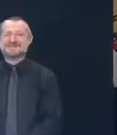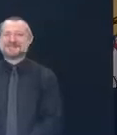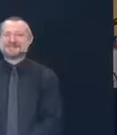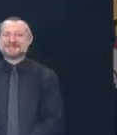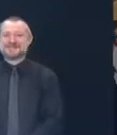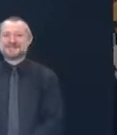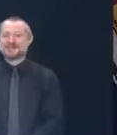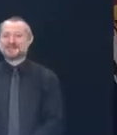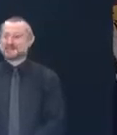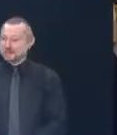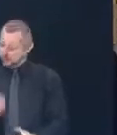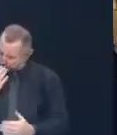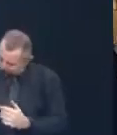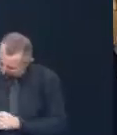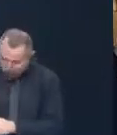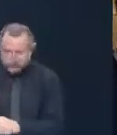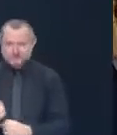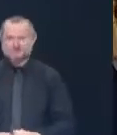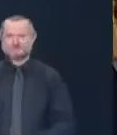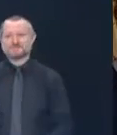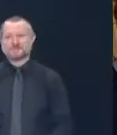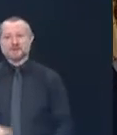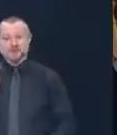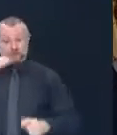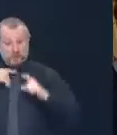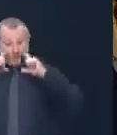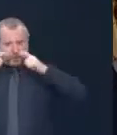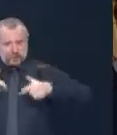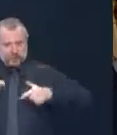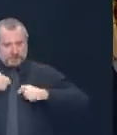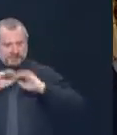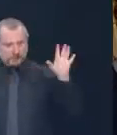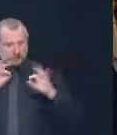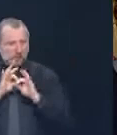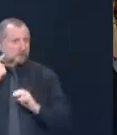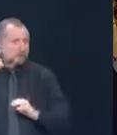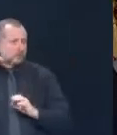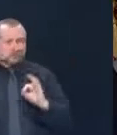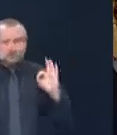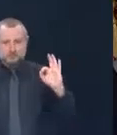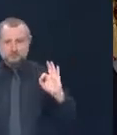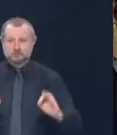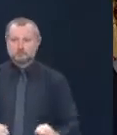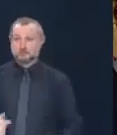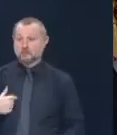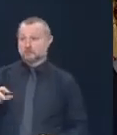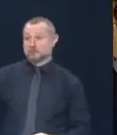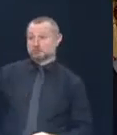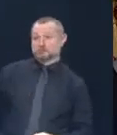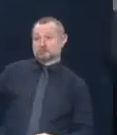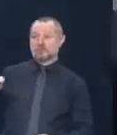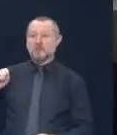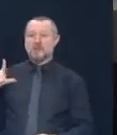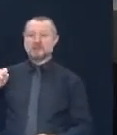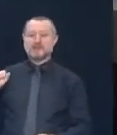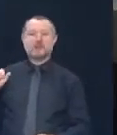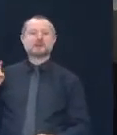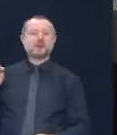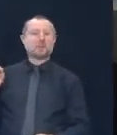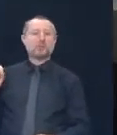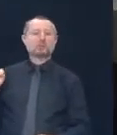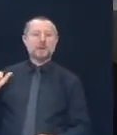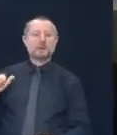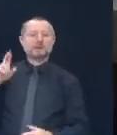Good morning. You can hear me with the mask off. Everybody knows to my right, Melissa De Rosa, Secretary to the Governor. To my